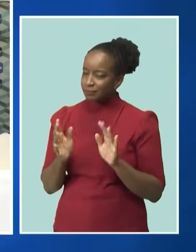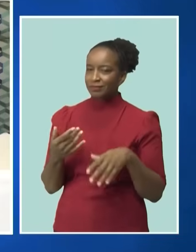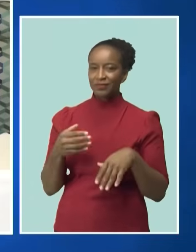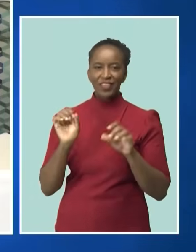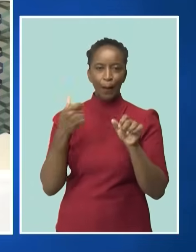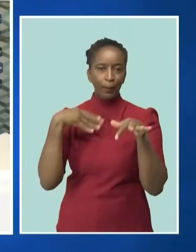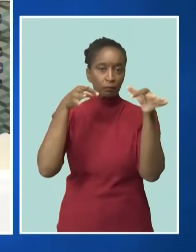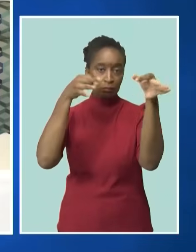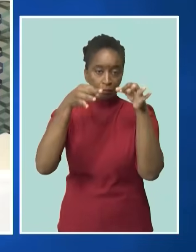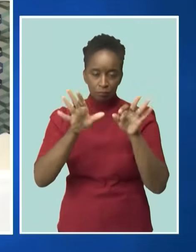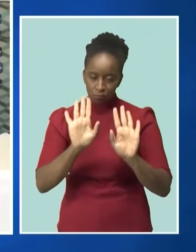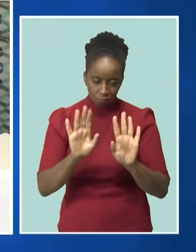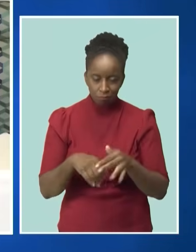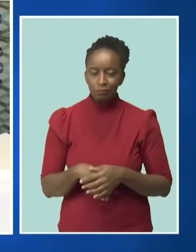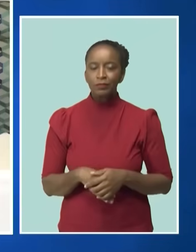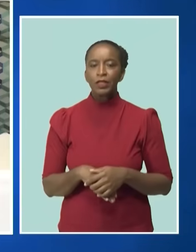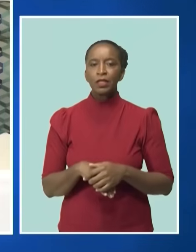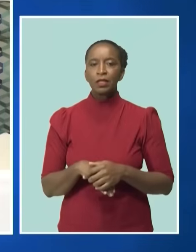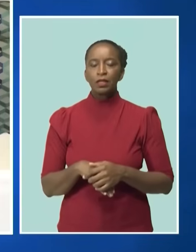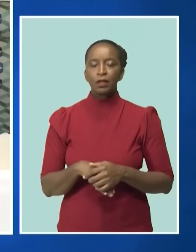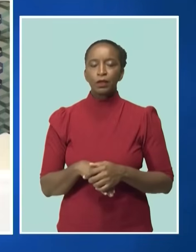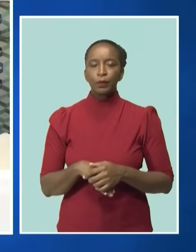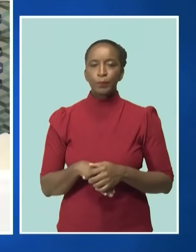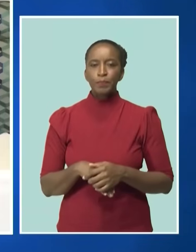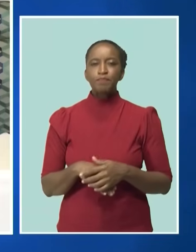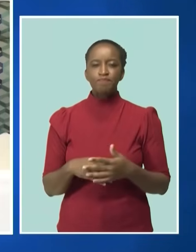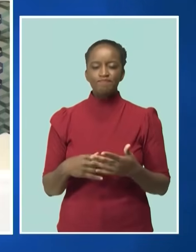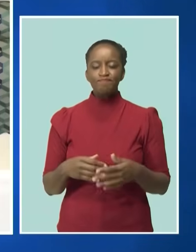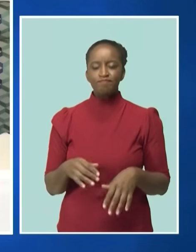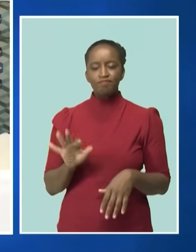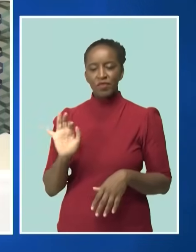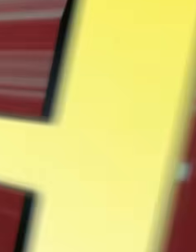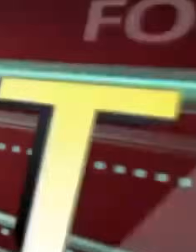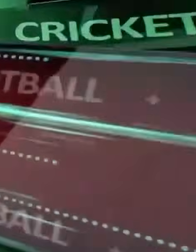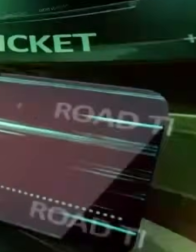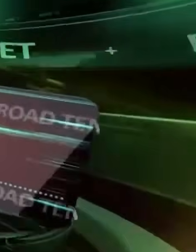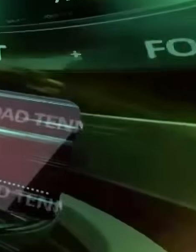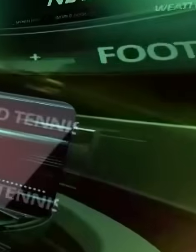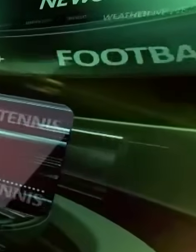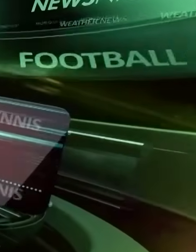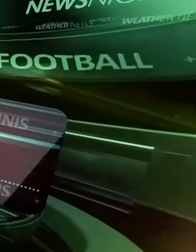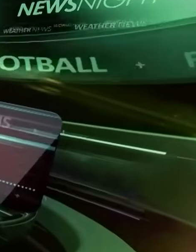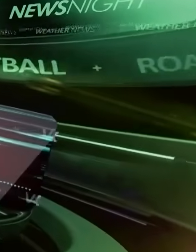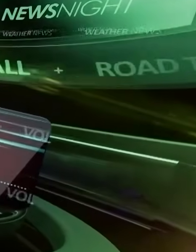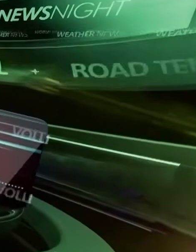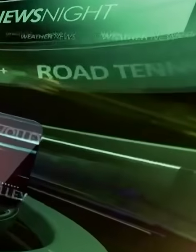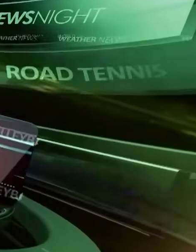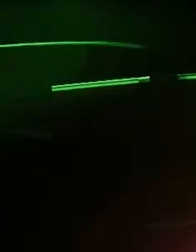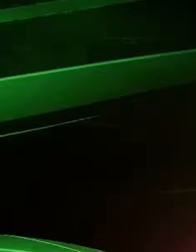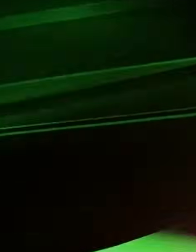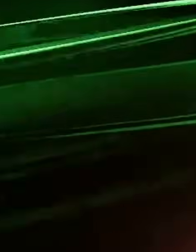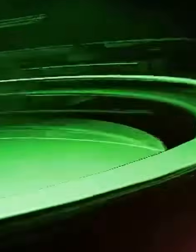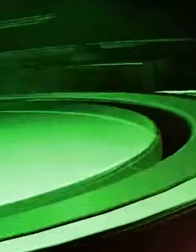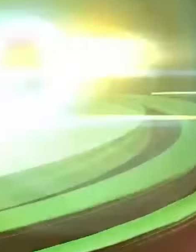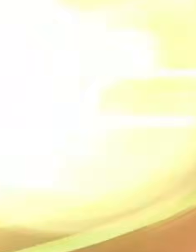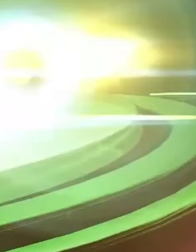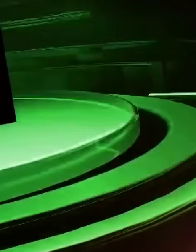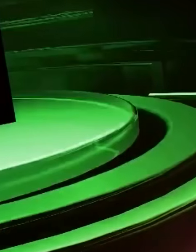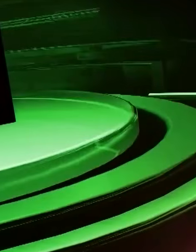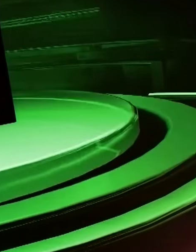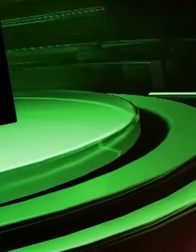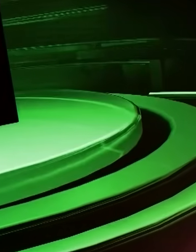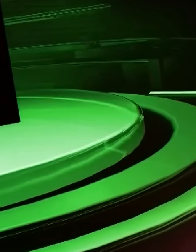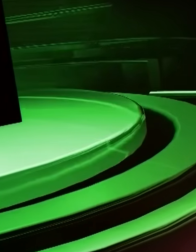think that we pretty good on that part. Sports Night is brought to you by Power